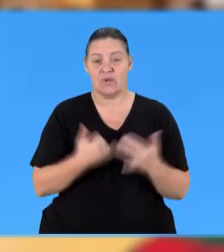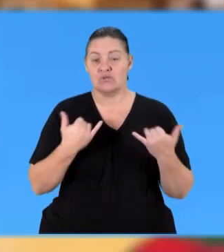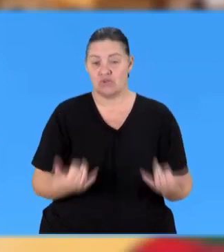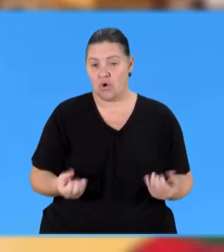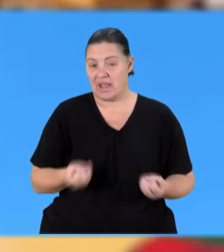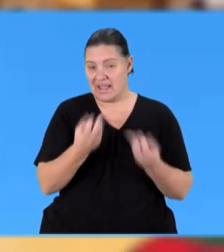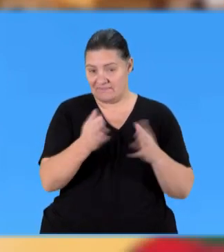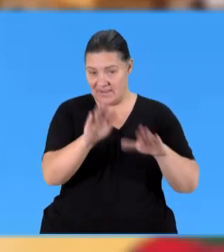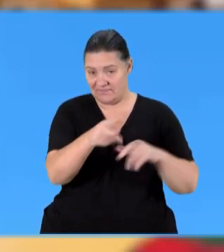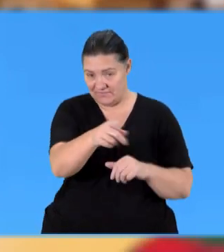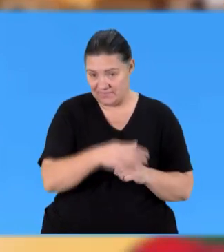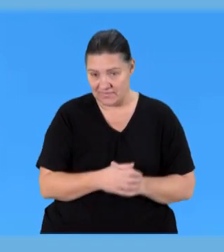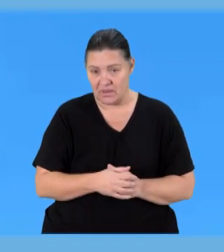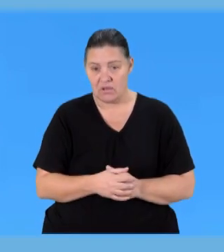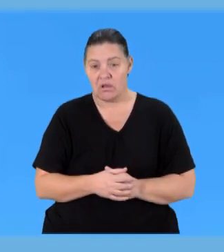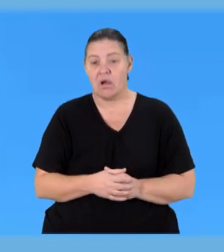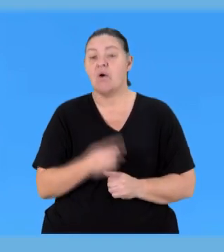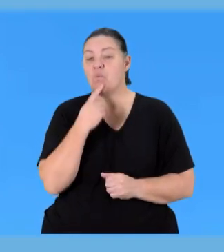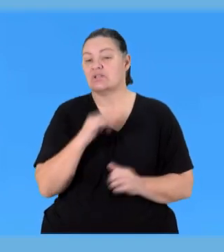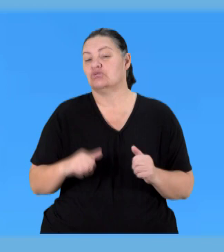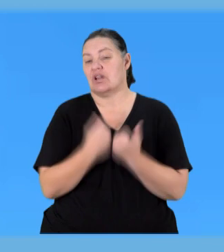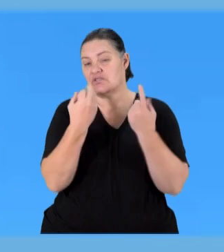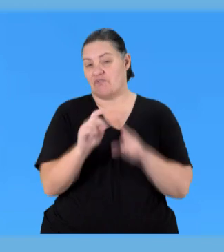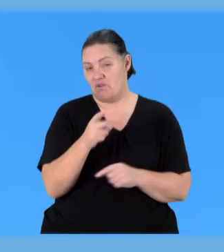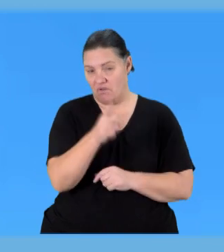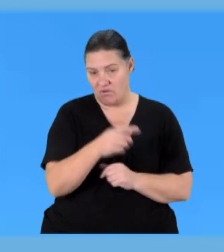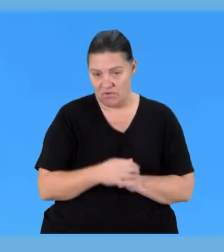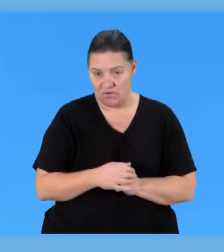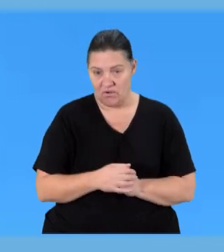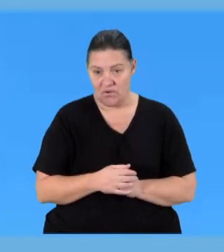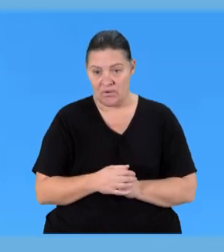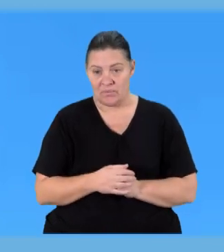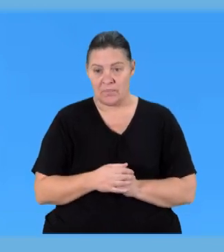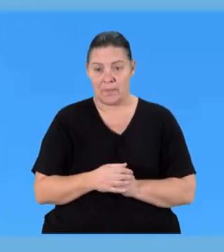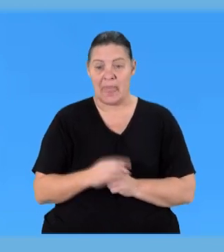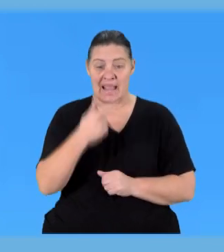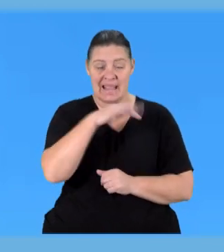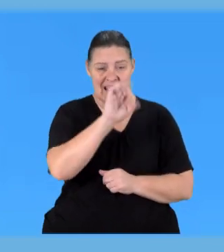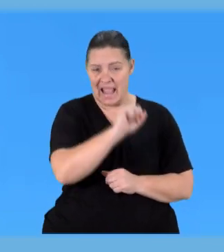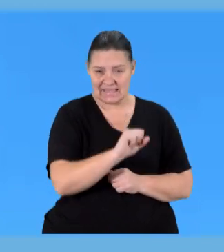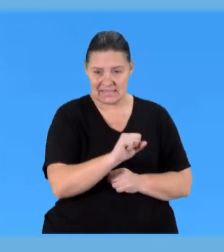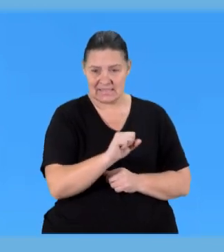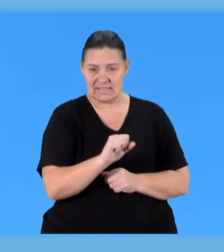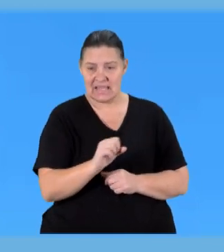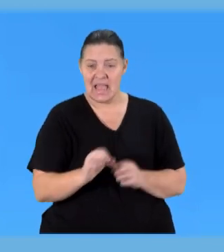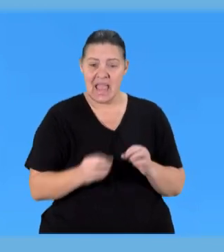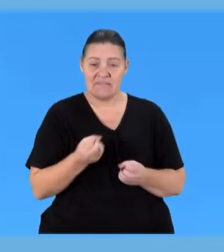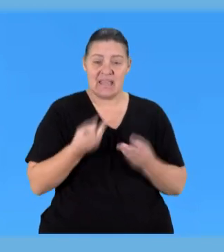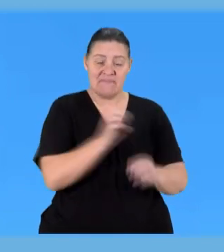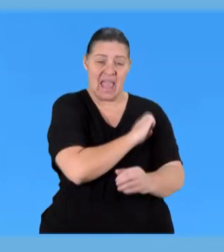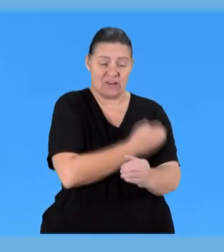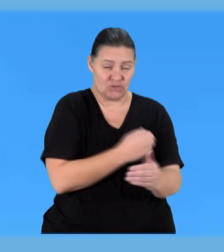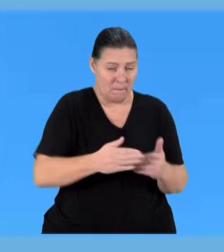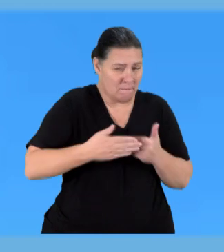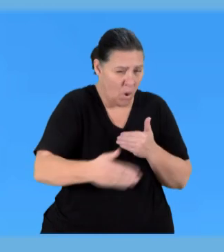So I am going to leave you with this, which is a challenge for you. What would happen to gases if they were to be given